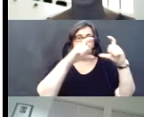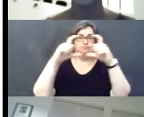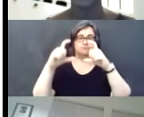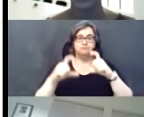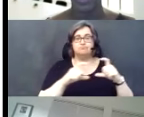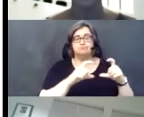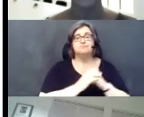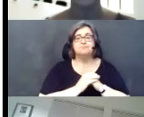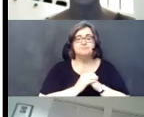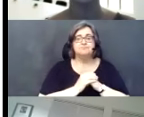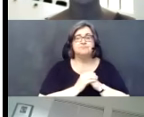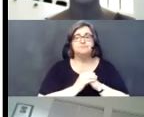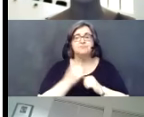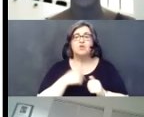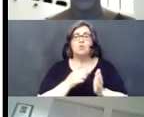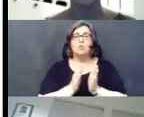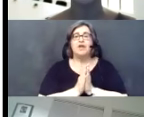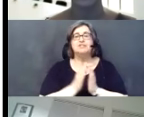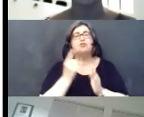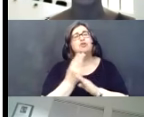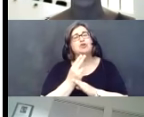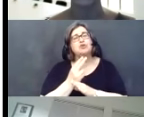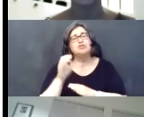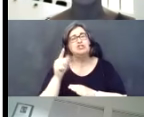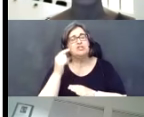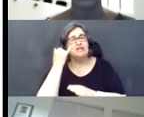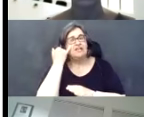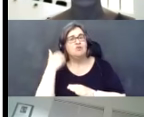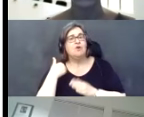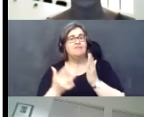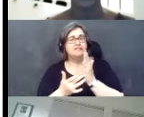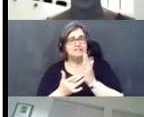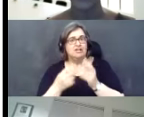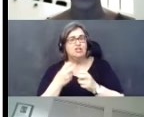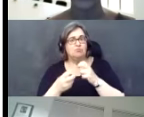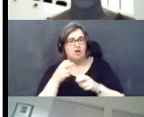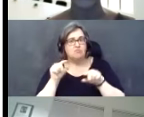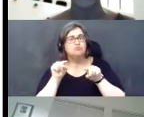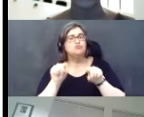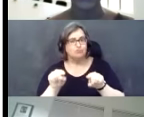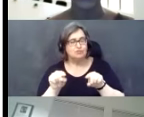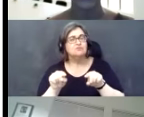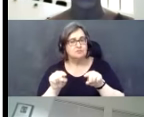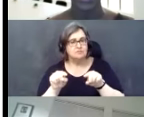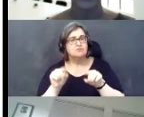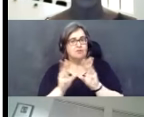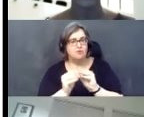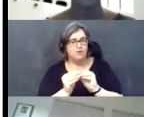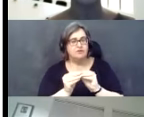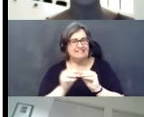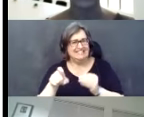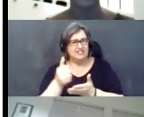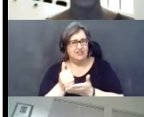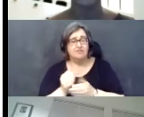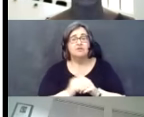screen. We ask that you only use chat if you're having technical difficulties during the webinar and need assistance, and